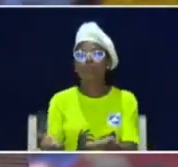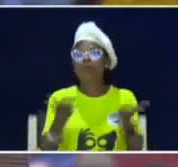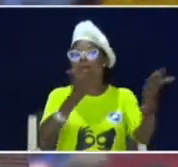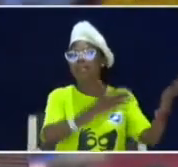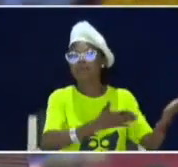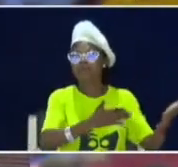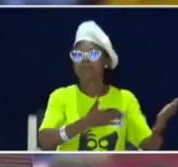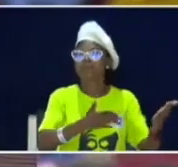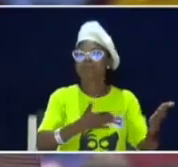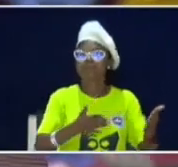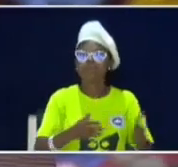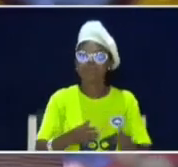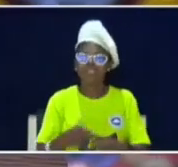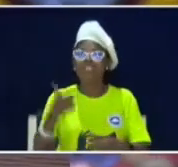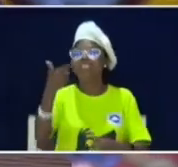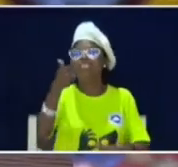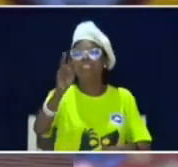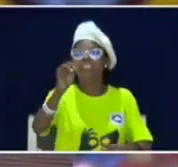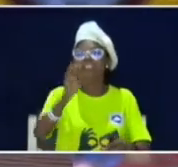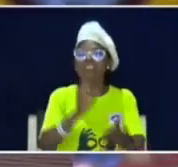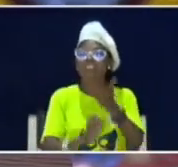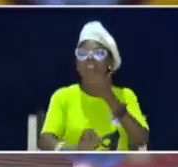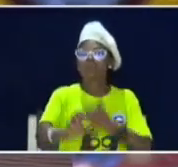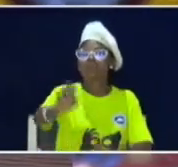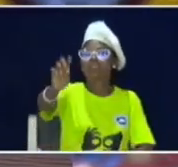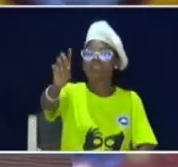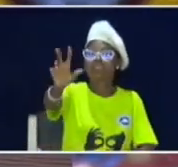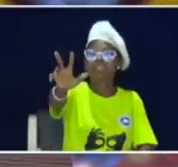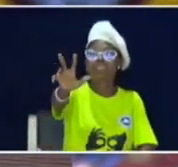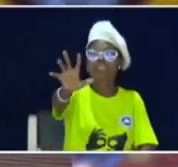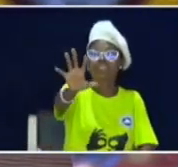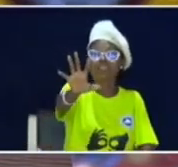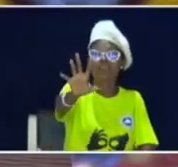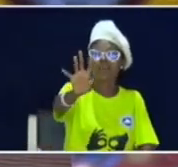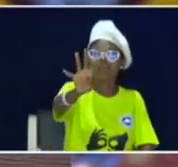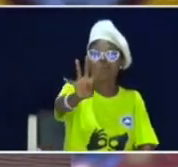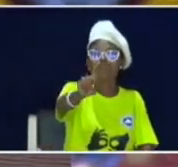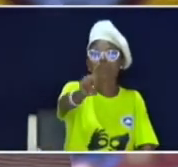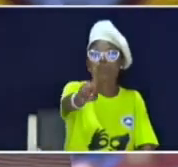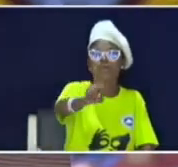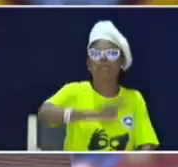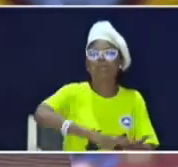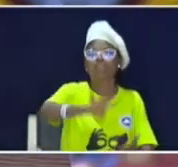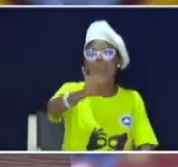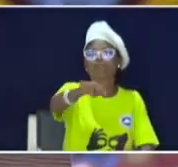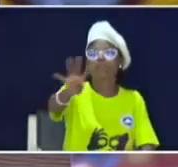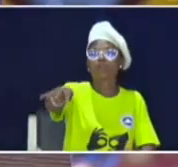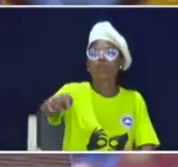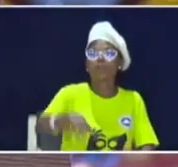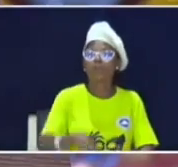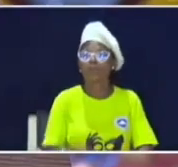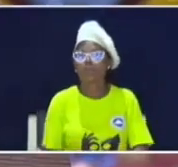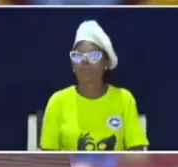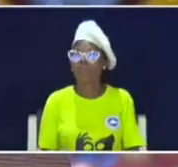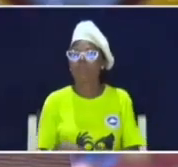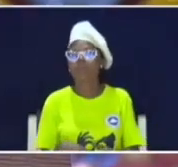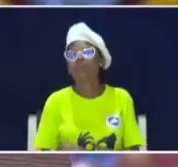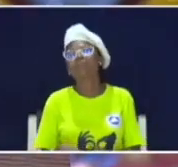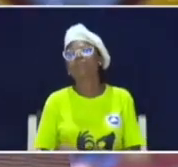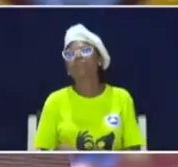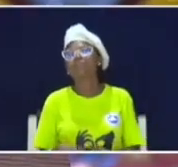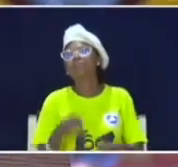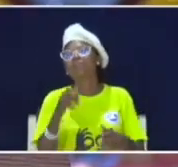44. But I want to take verse 44. Genesis 41, rather, verse 44. The book of